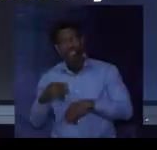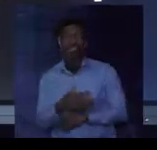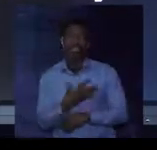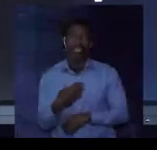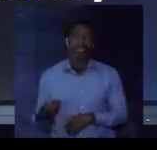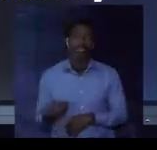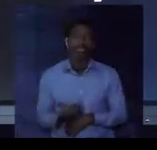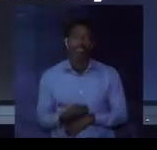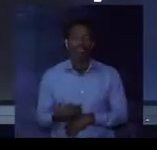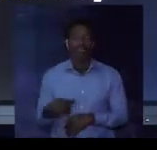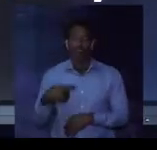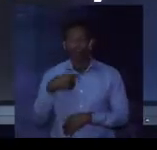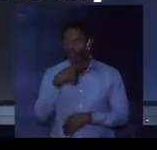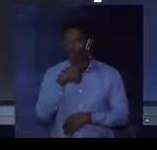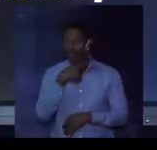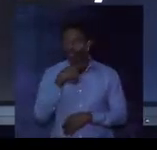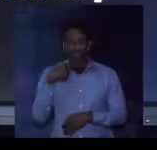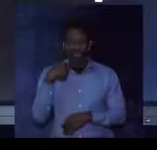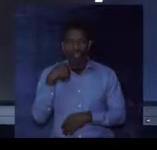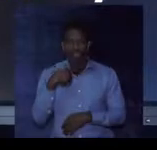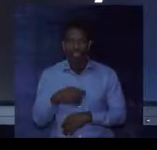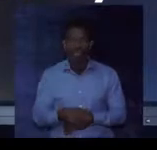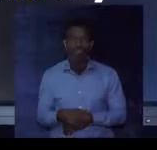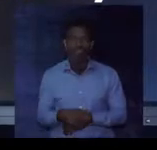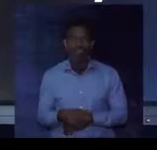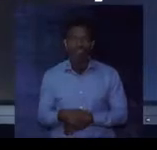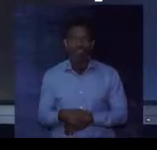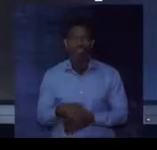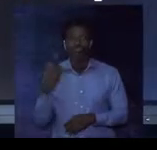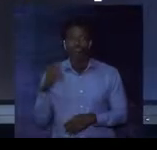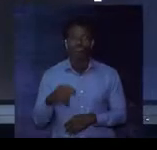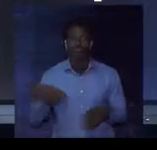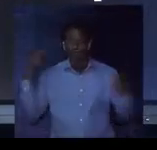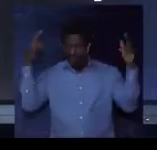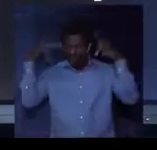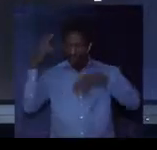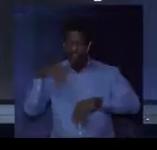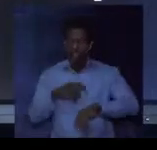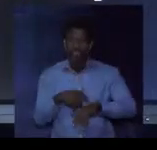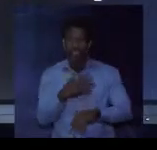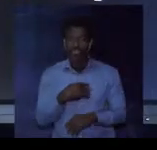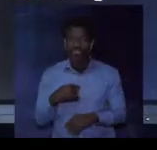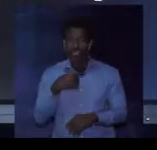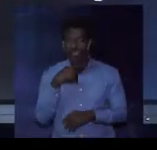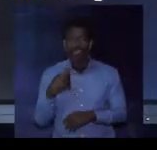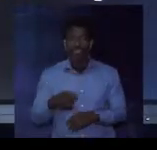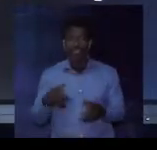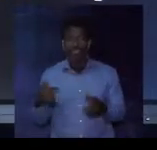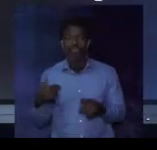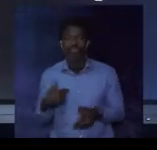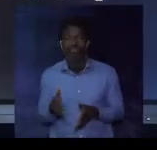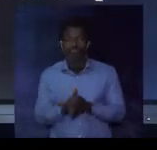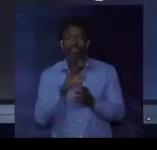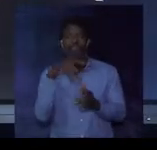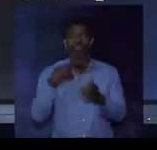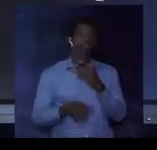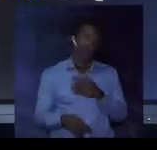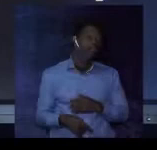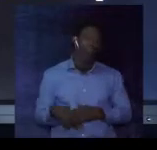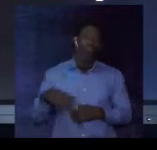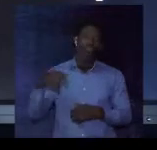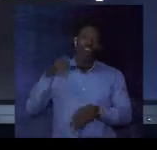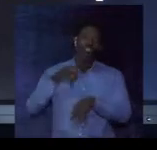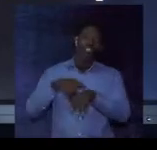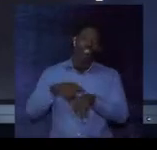That's the rainy and the dry season. The rainy season and the dry season. Now, let me ask